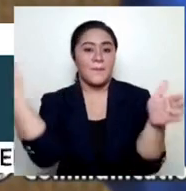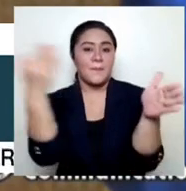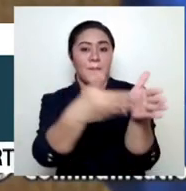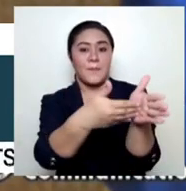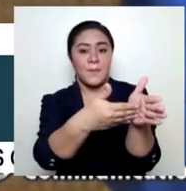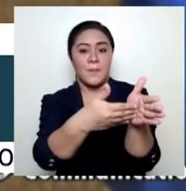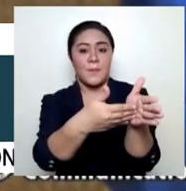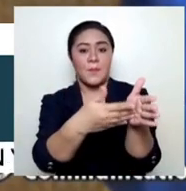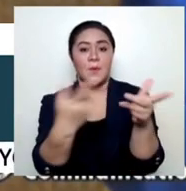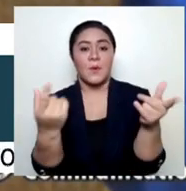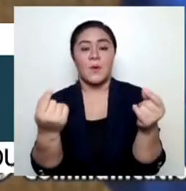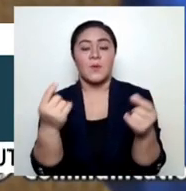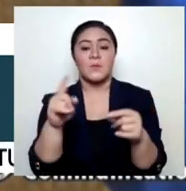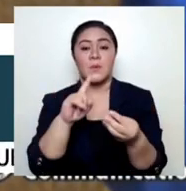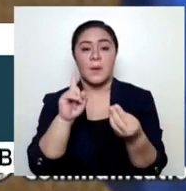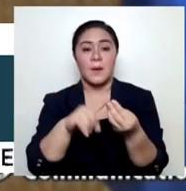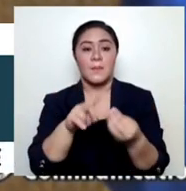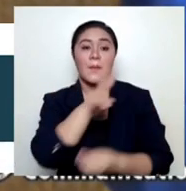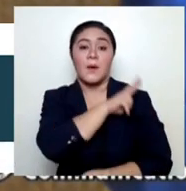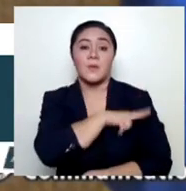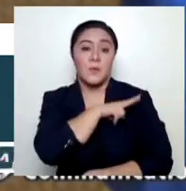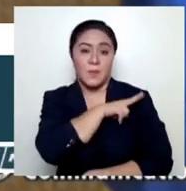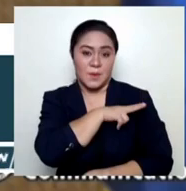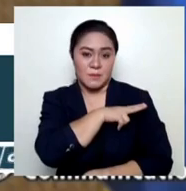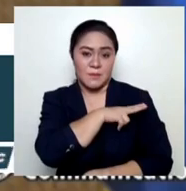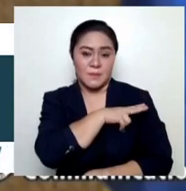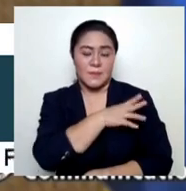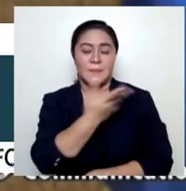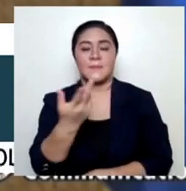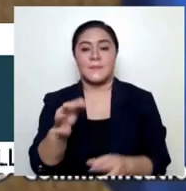our values, and yung